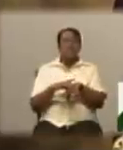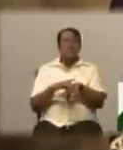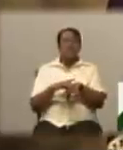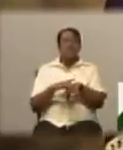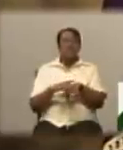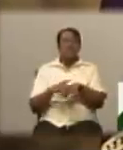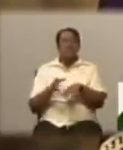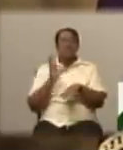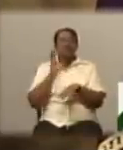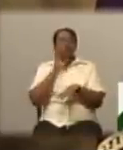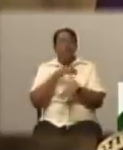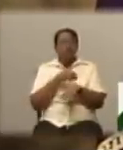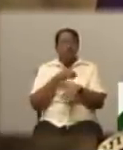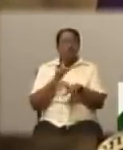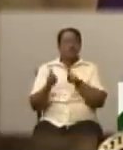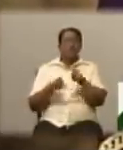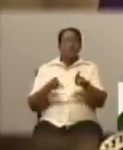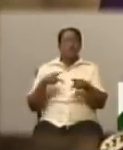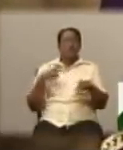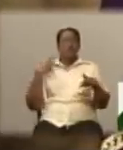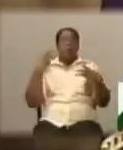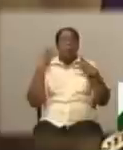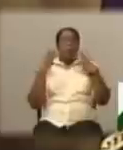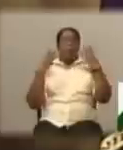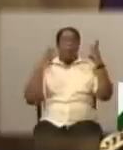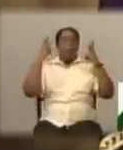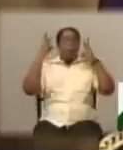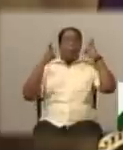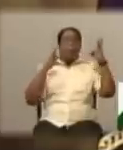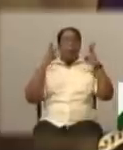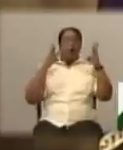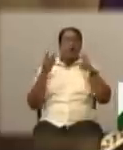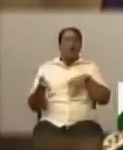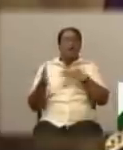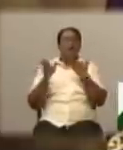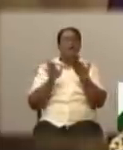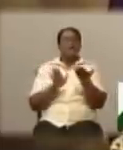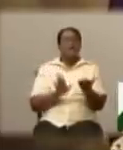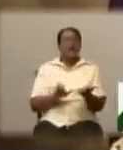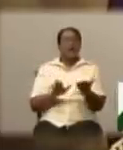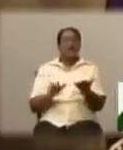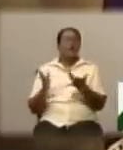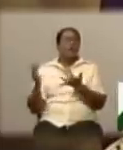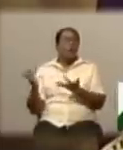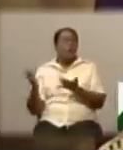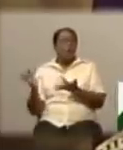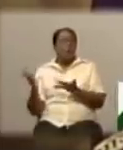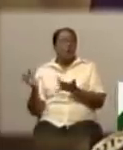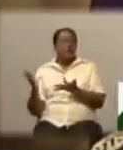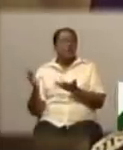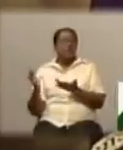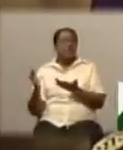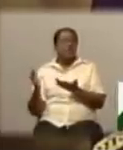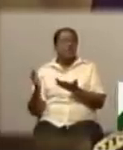fear as they await what menaces the world, for the powers of heaven will be